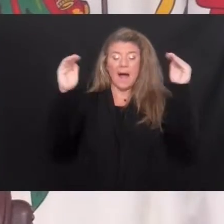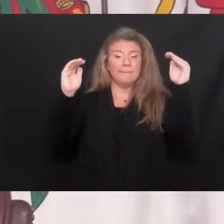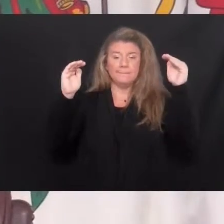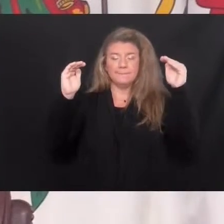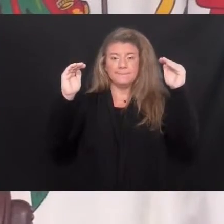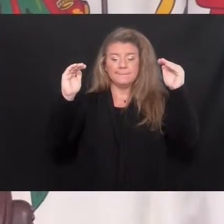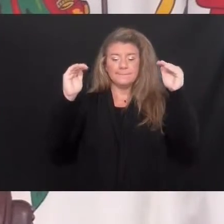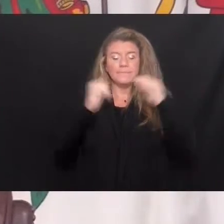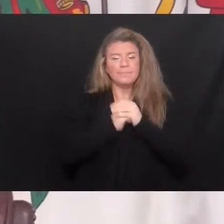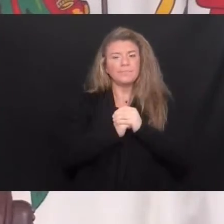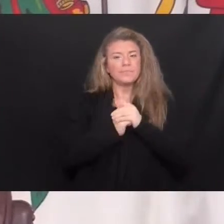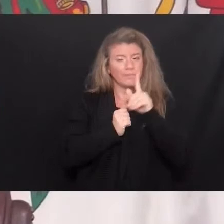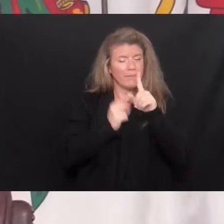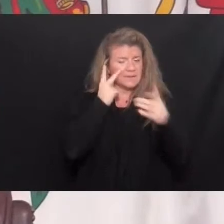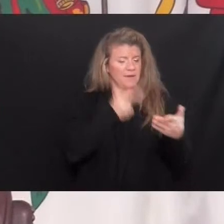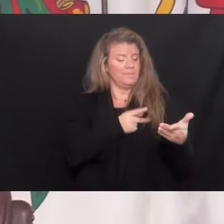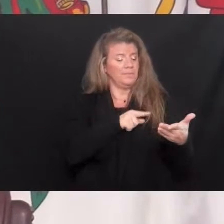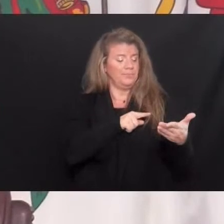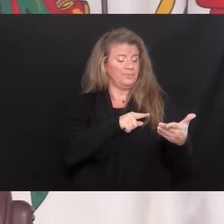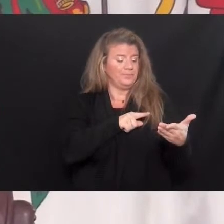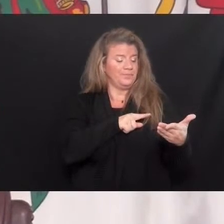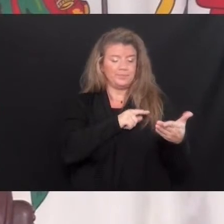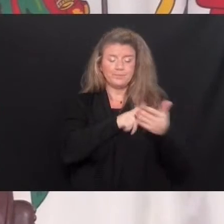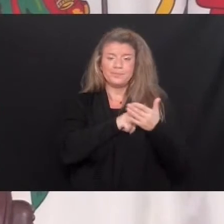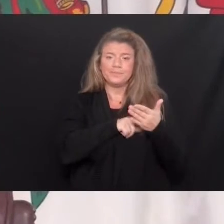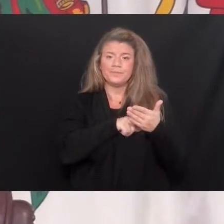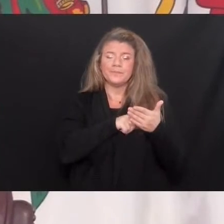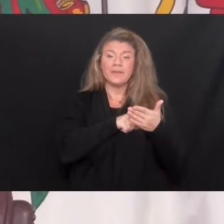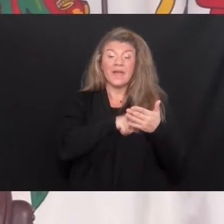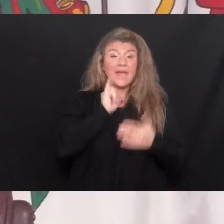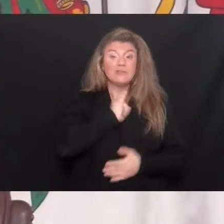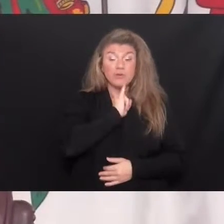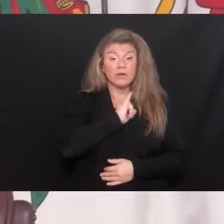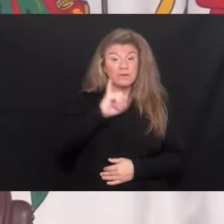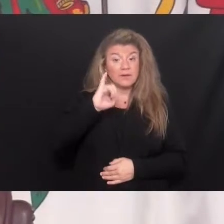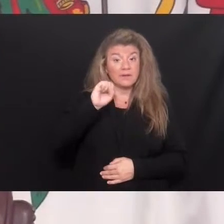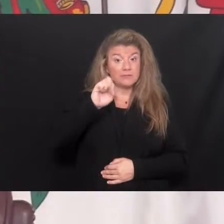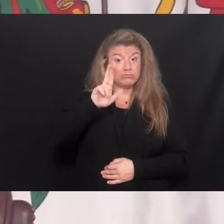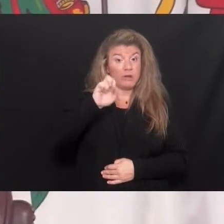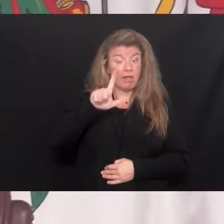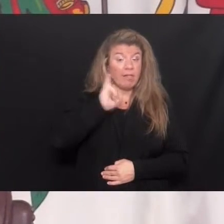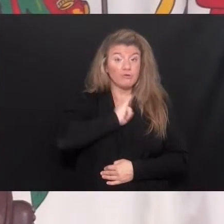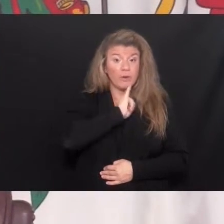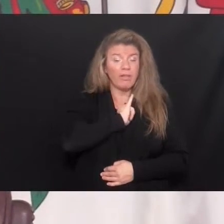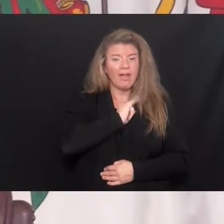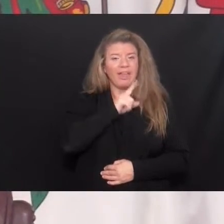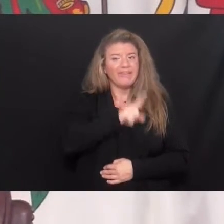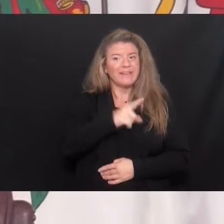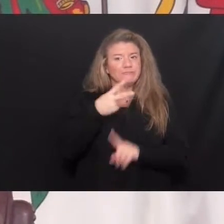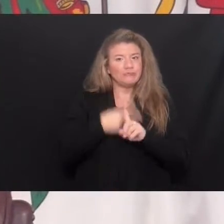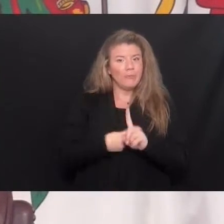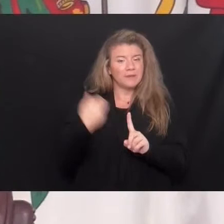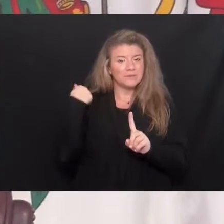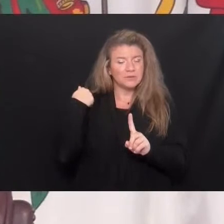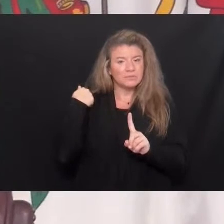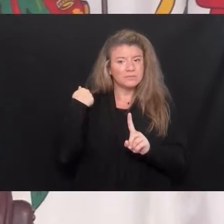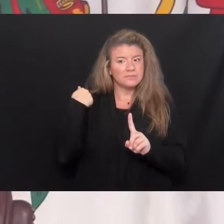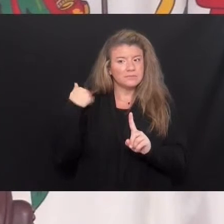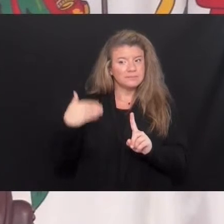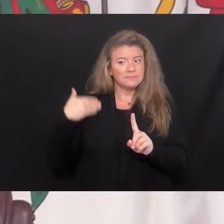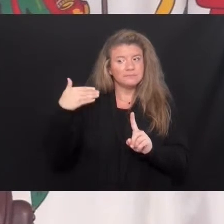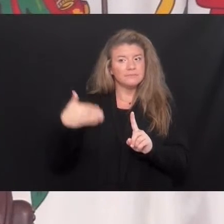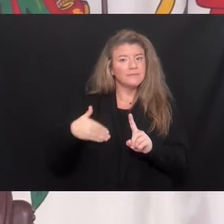I do have some notes. You know, Israel in the last 2 months